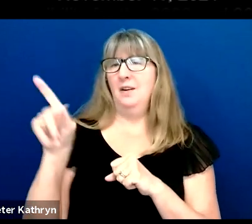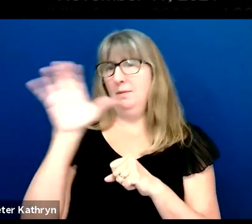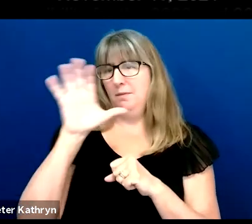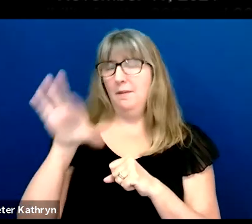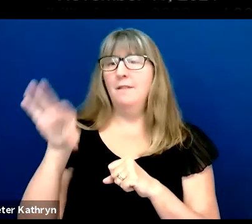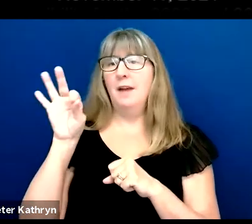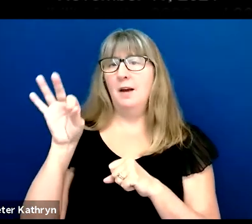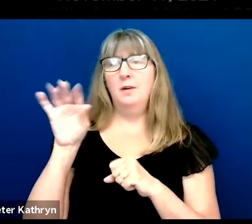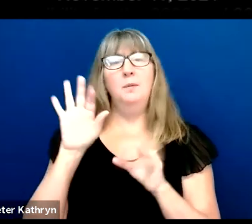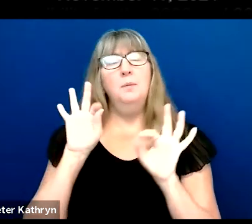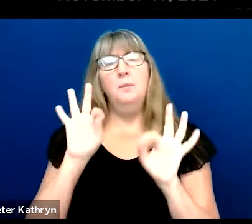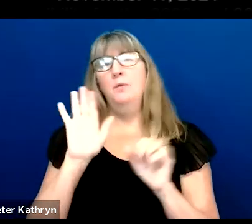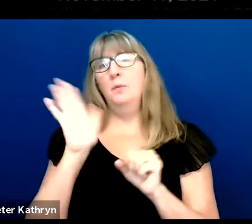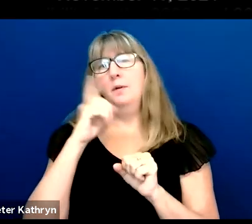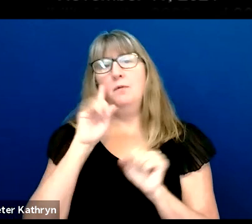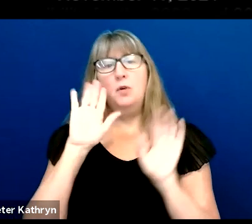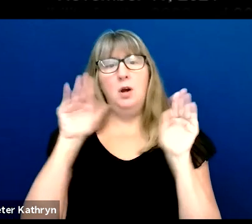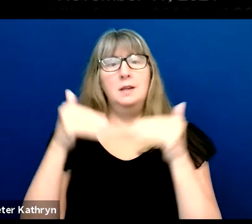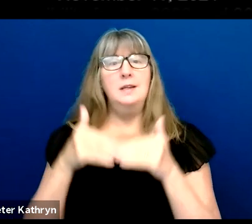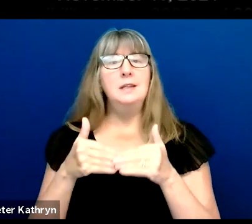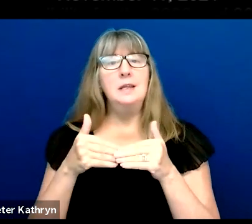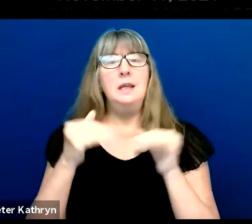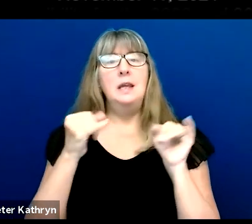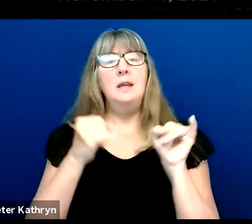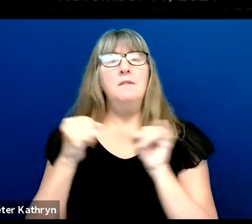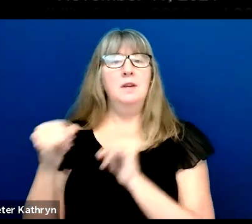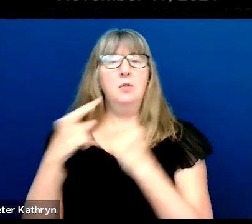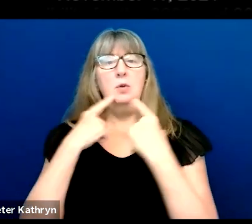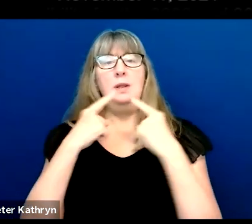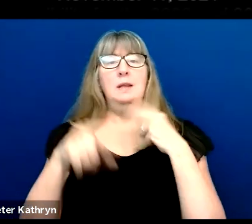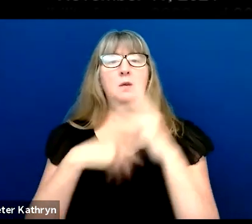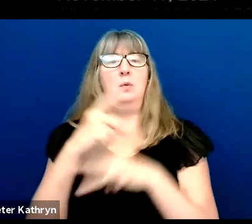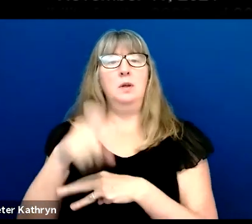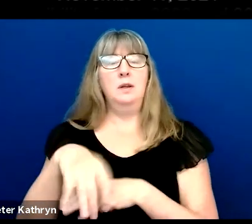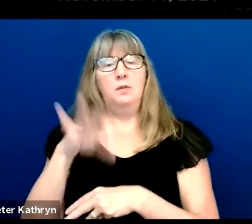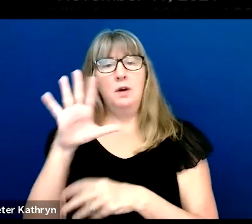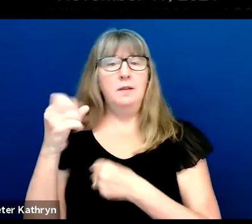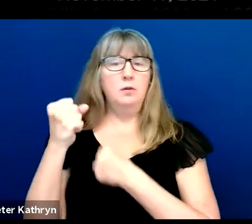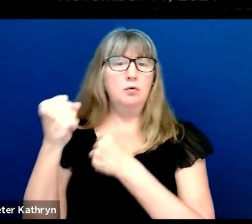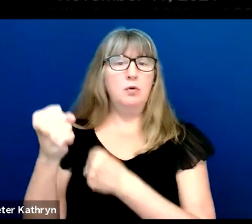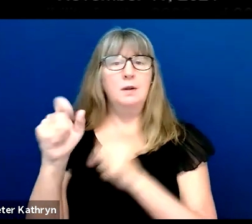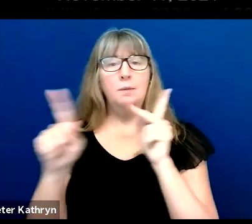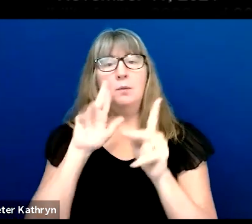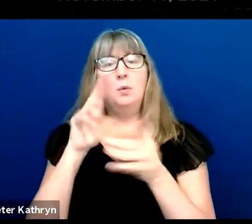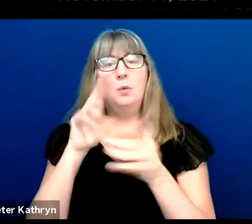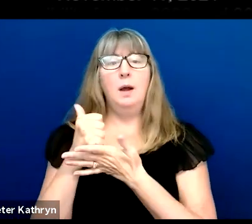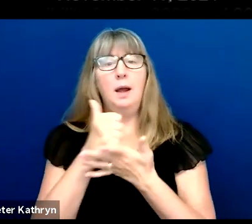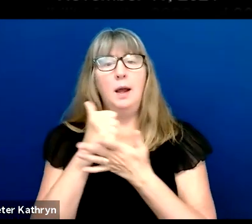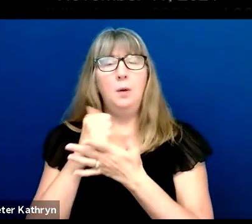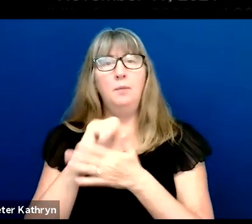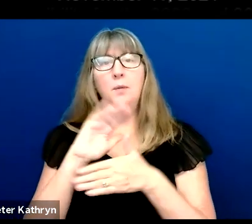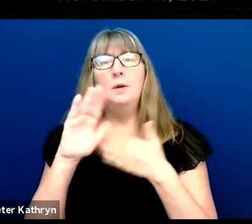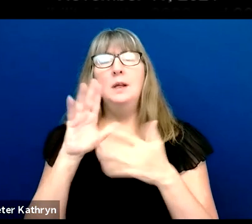autistic individuals to succeed in this world, they need to find their strengths in the people that will help them get to their hopes and